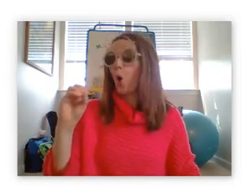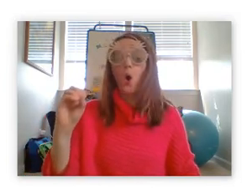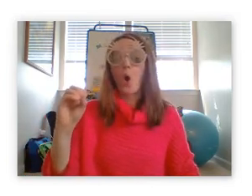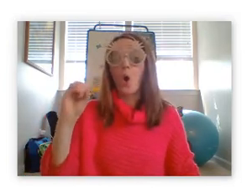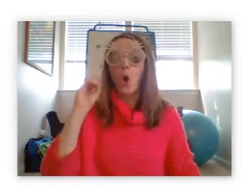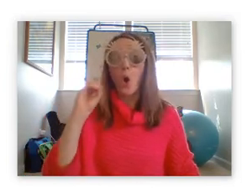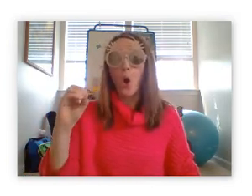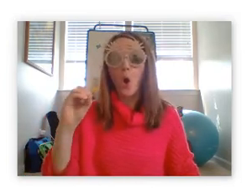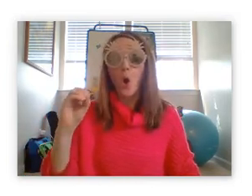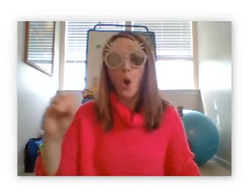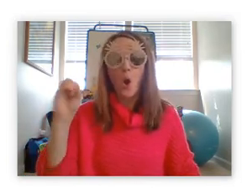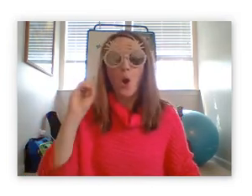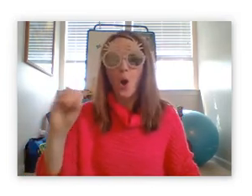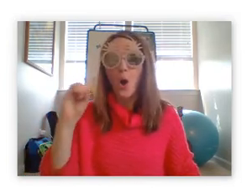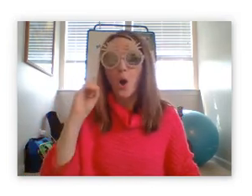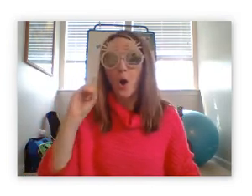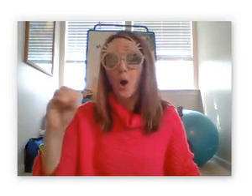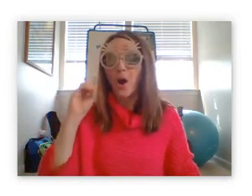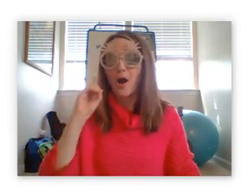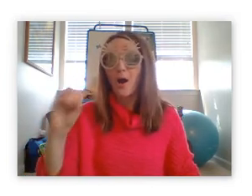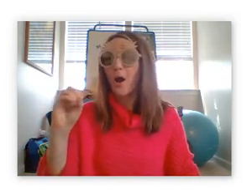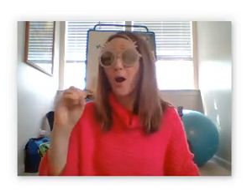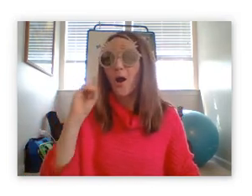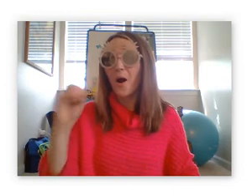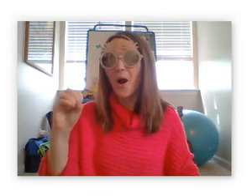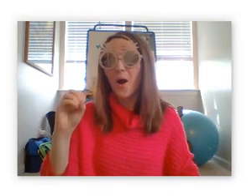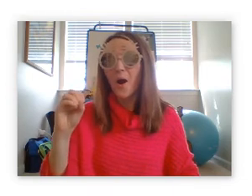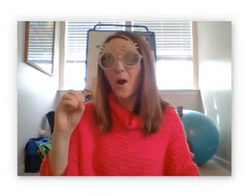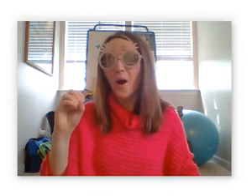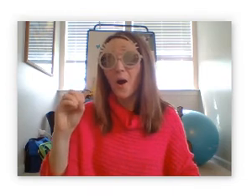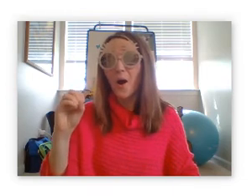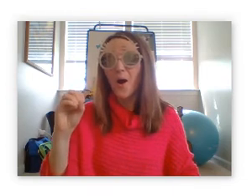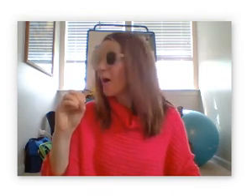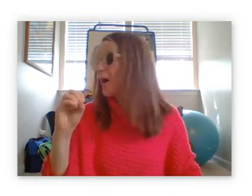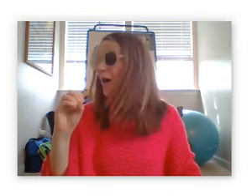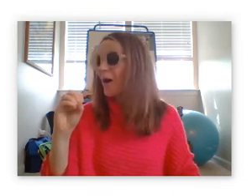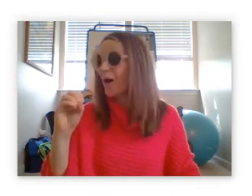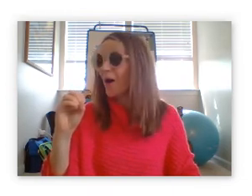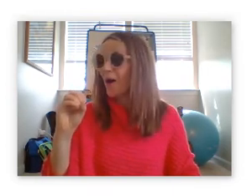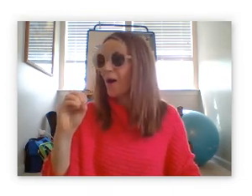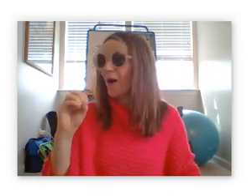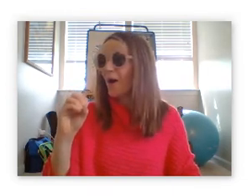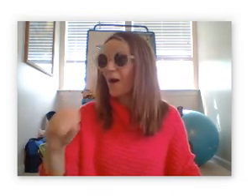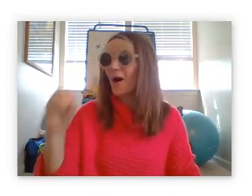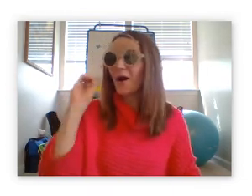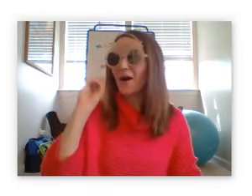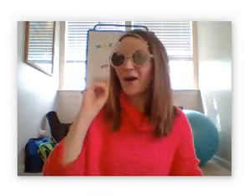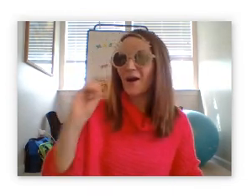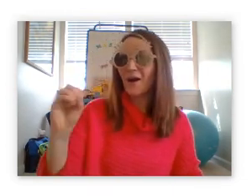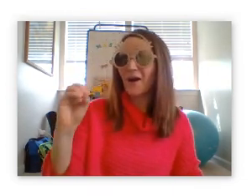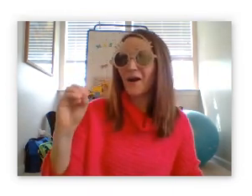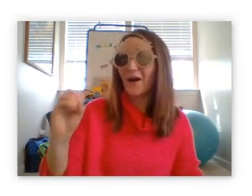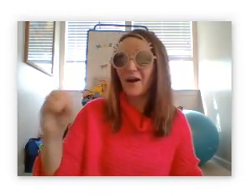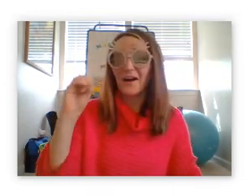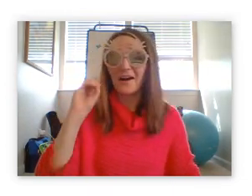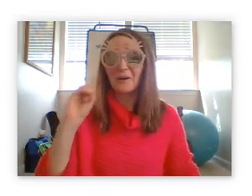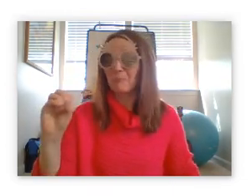oat, oat apples and bananas. I like to